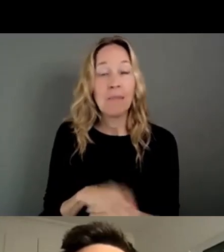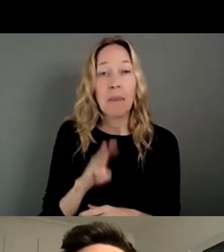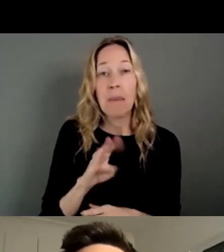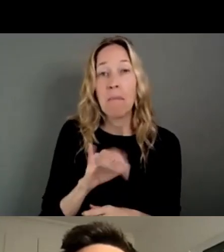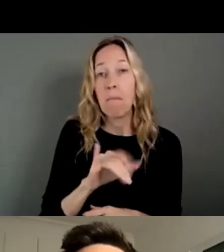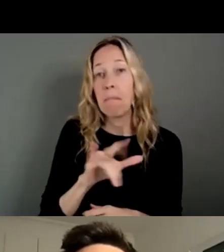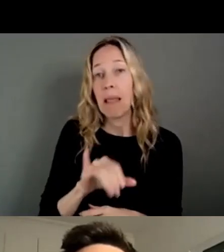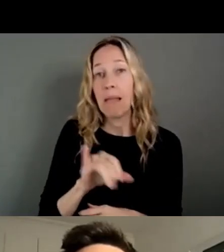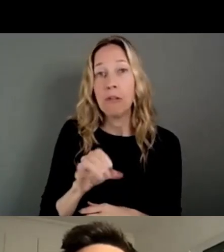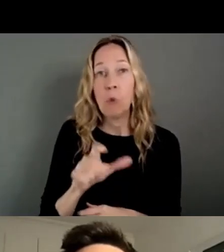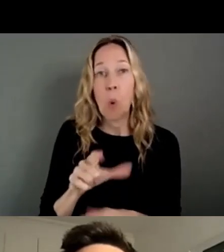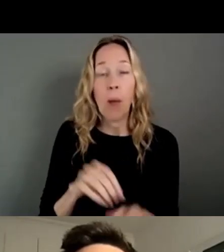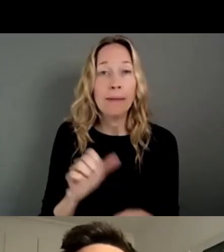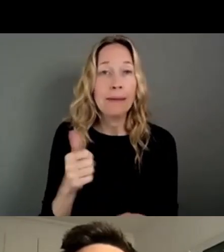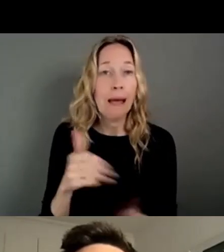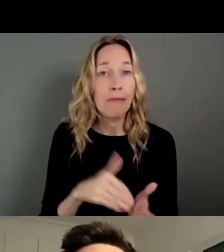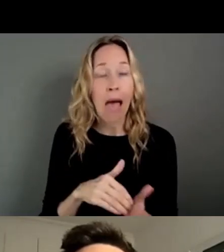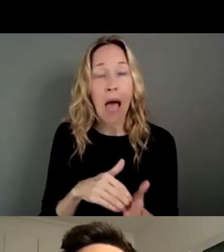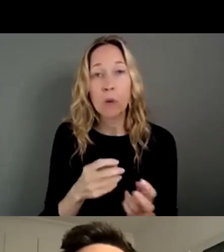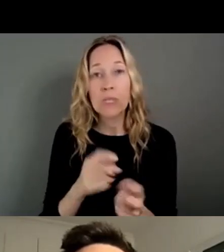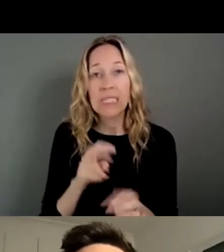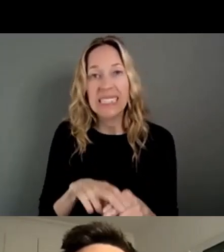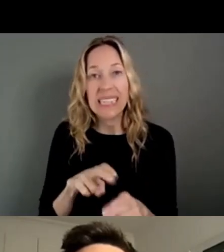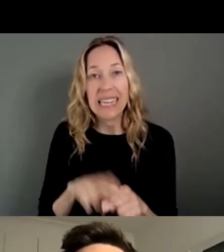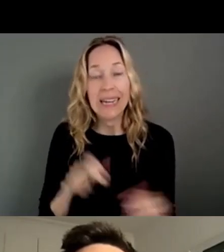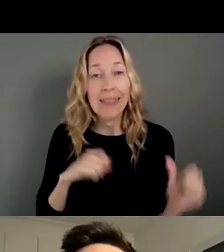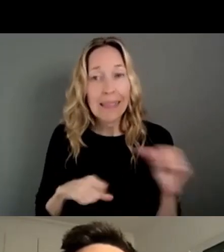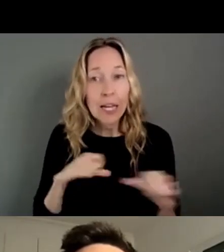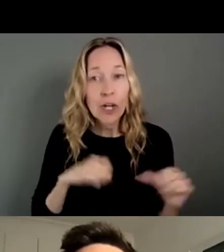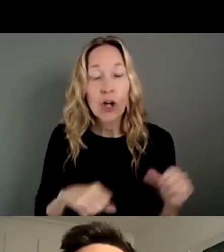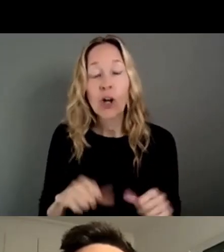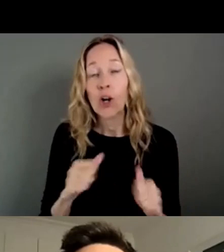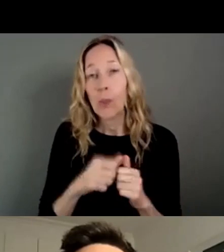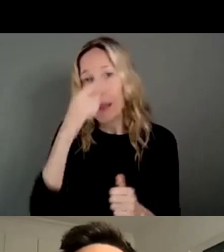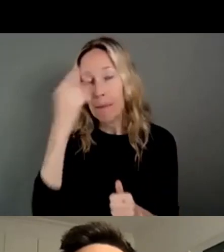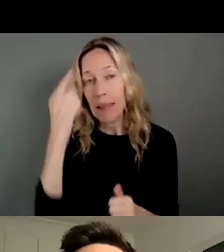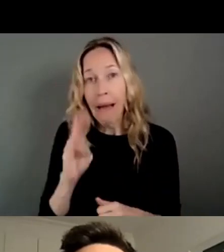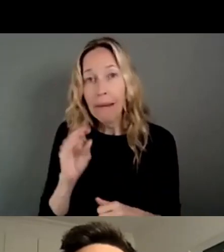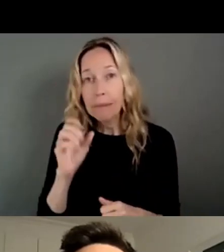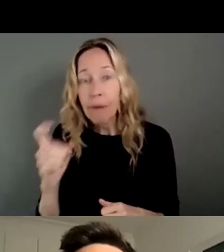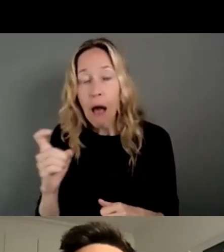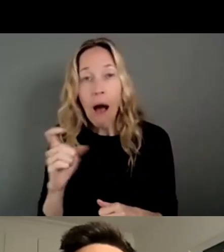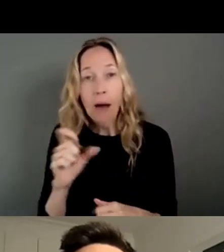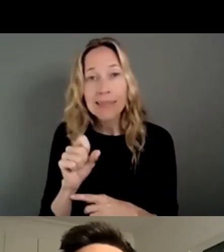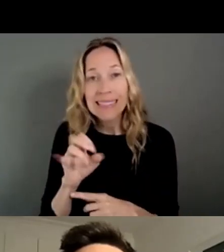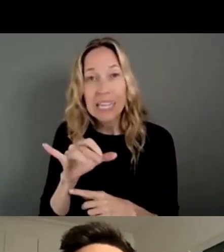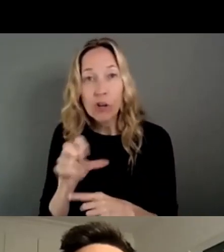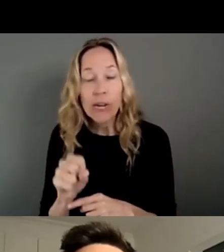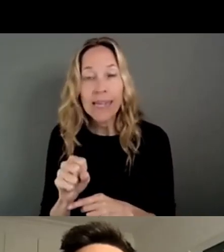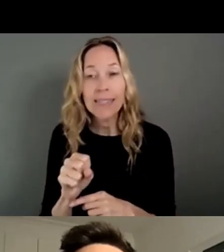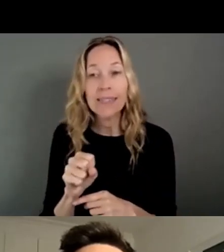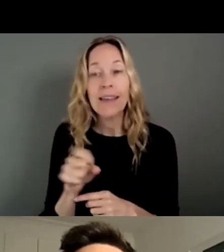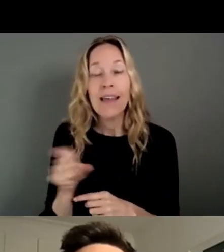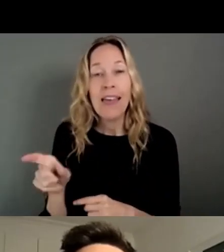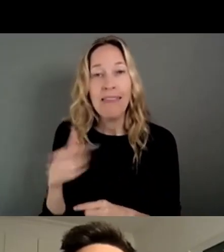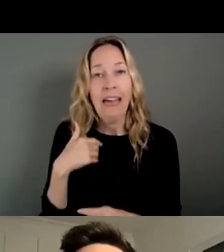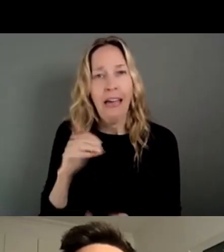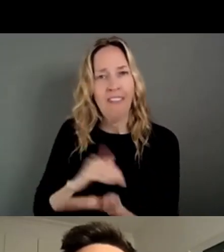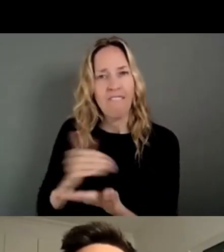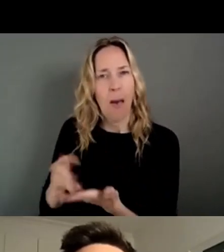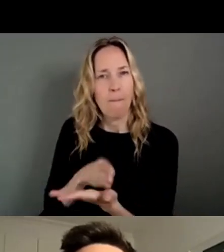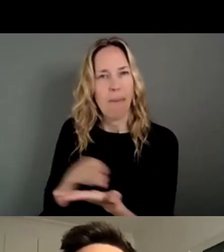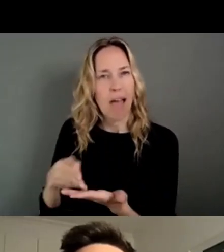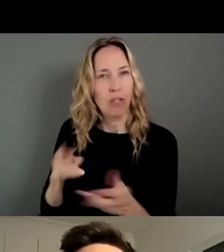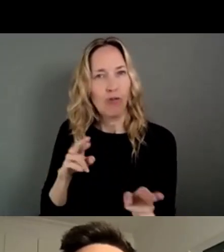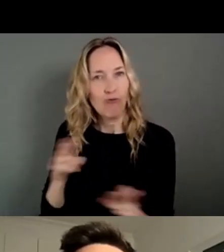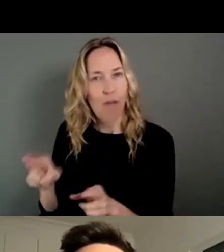then they have a black box theater where they have a series, and they just allot a certain amount of money per year for the concerts in